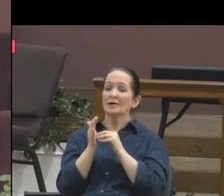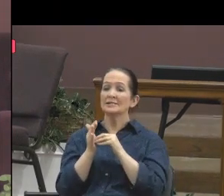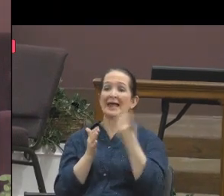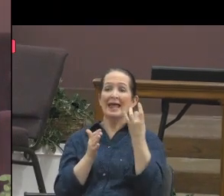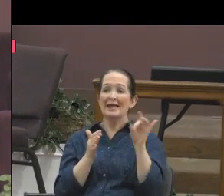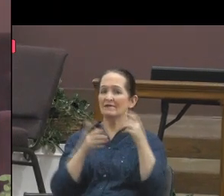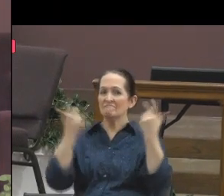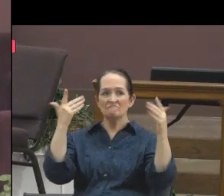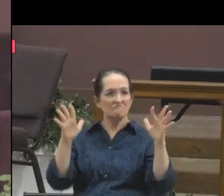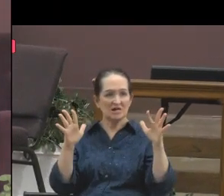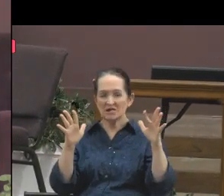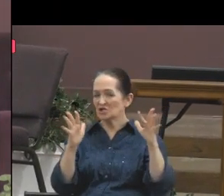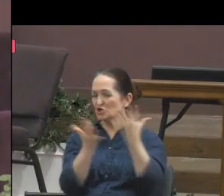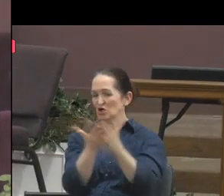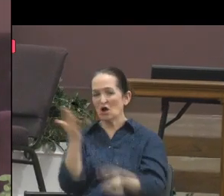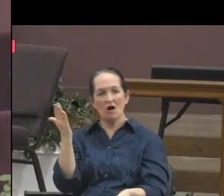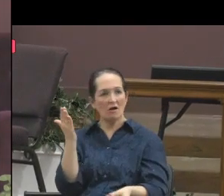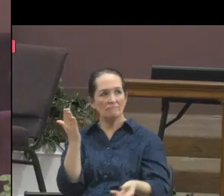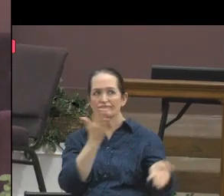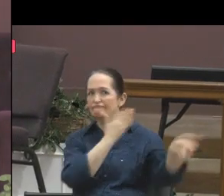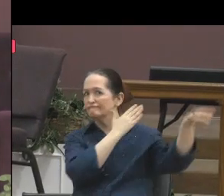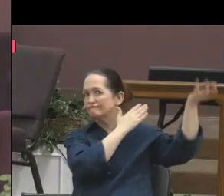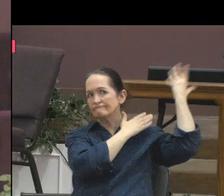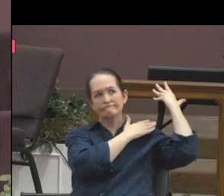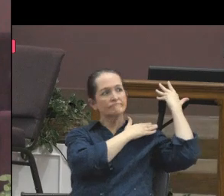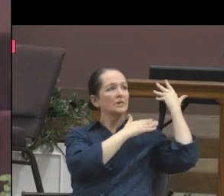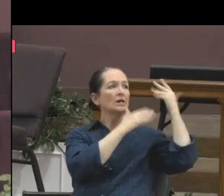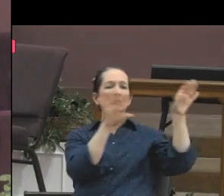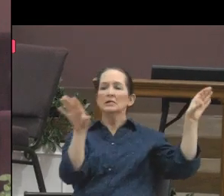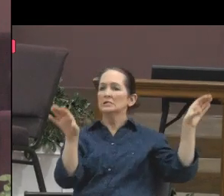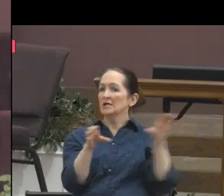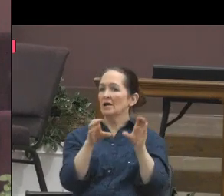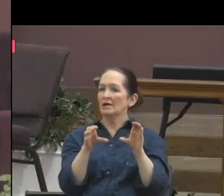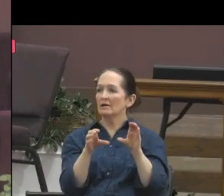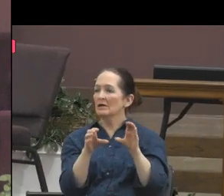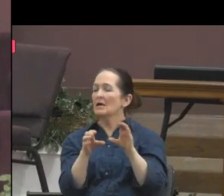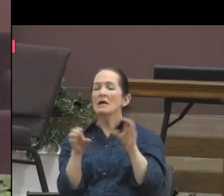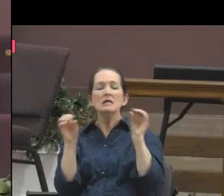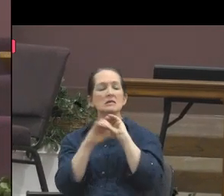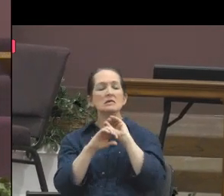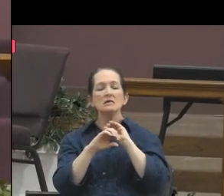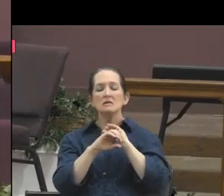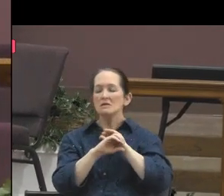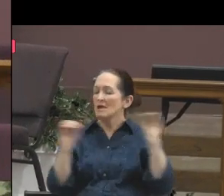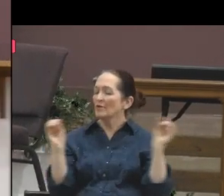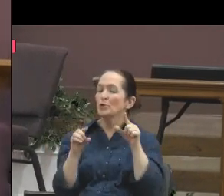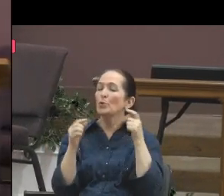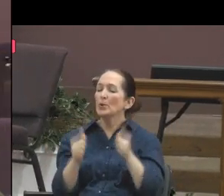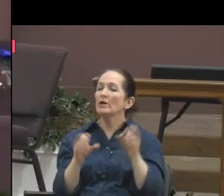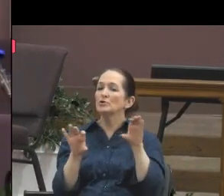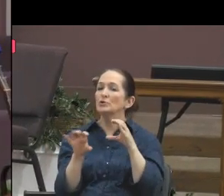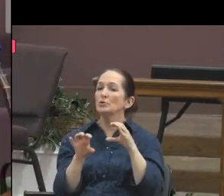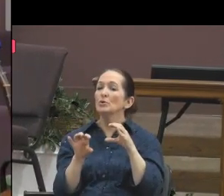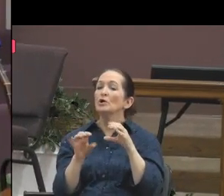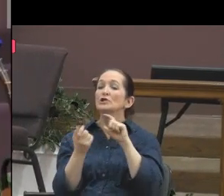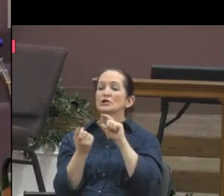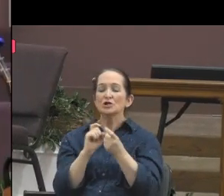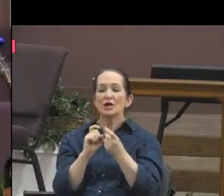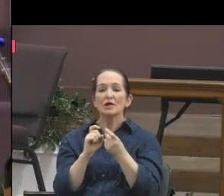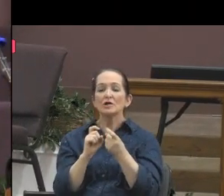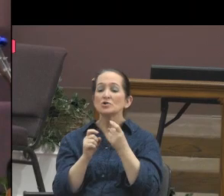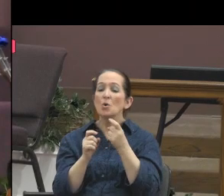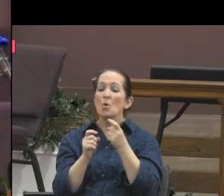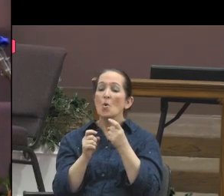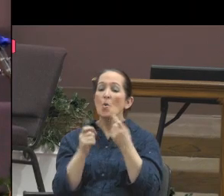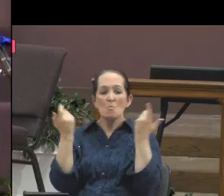2018 is over. It is gone. It is done. There is absolutely nothing you can do to change what happened in